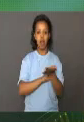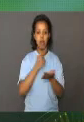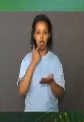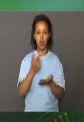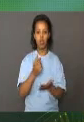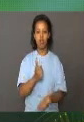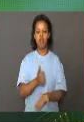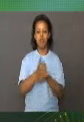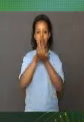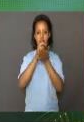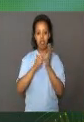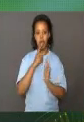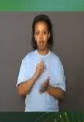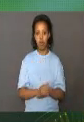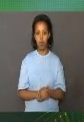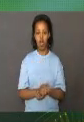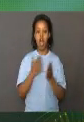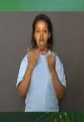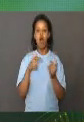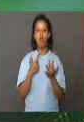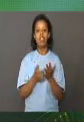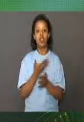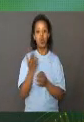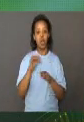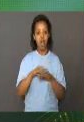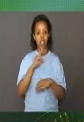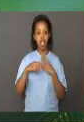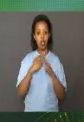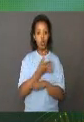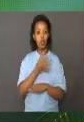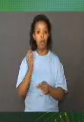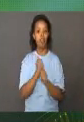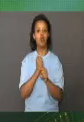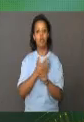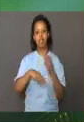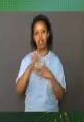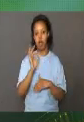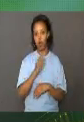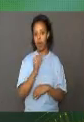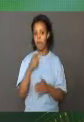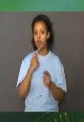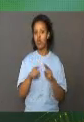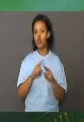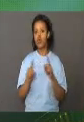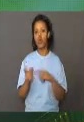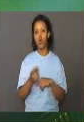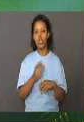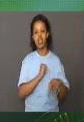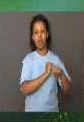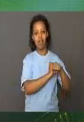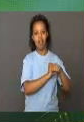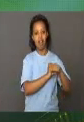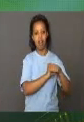Scientists are currently working on testing the effectiveness of different vaccines that could one